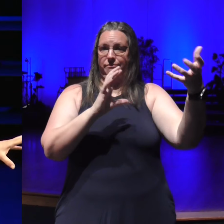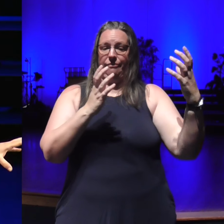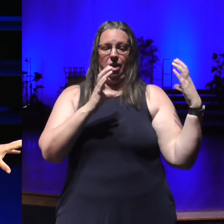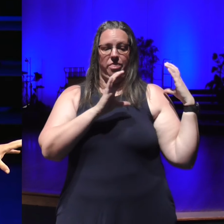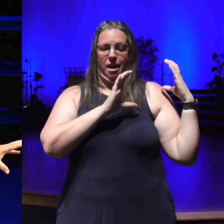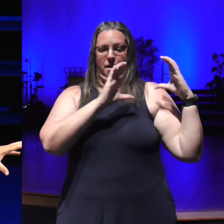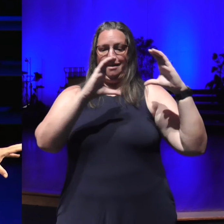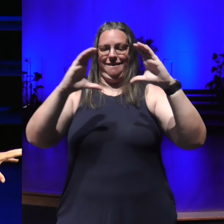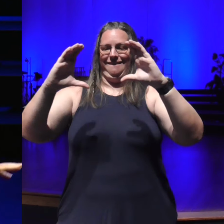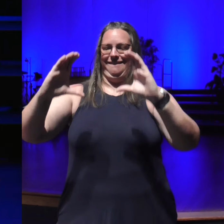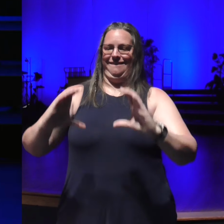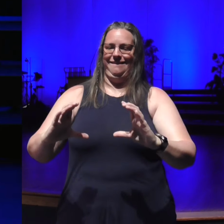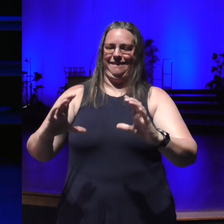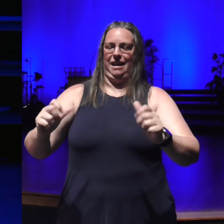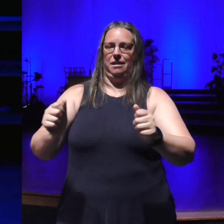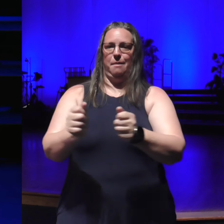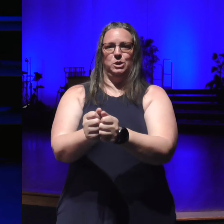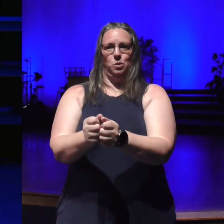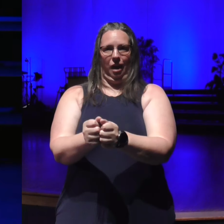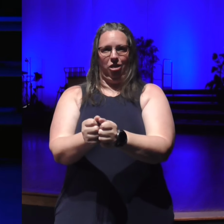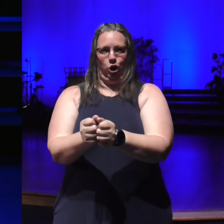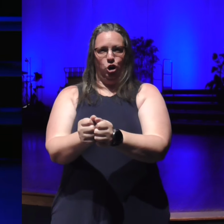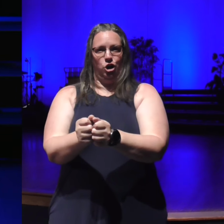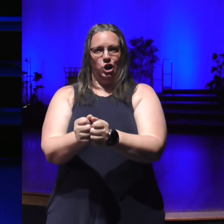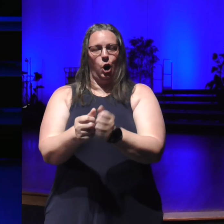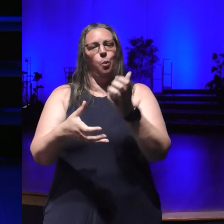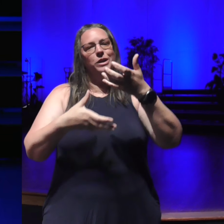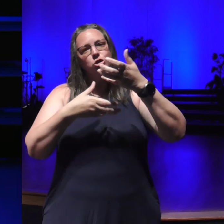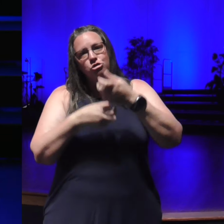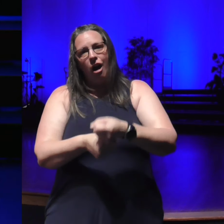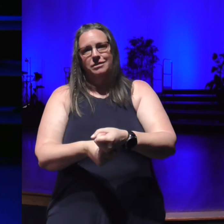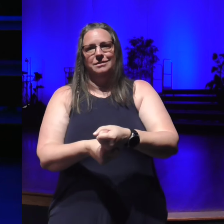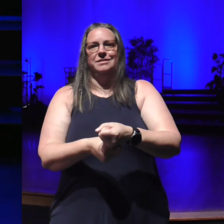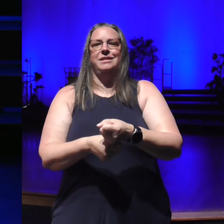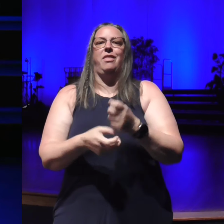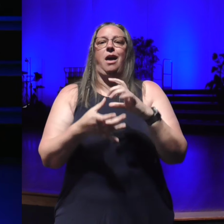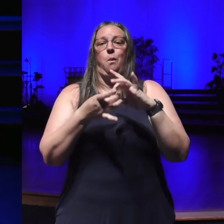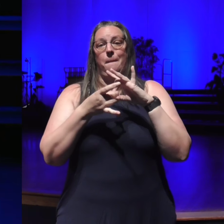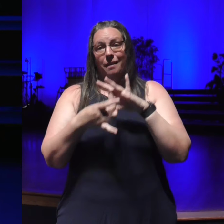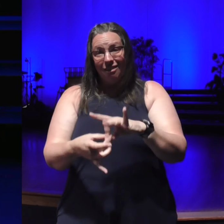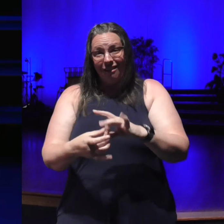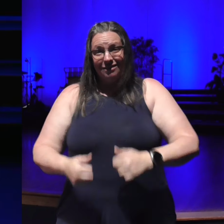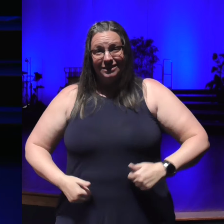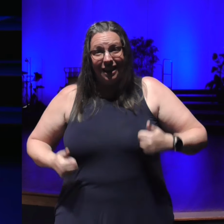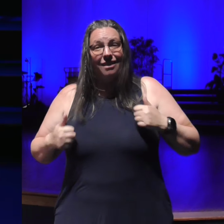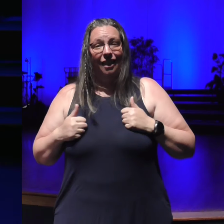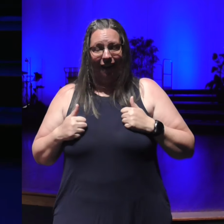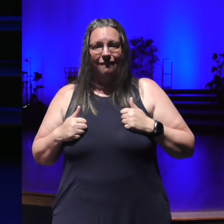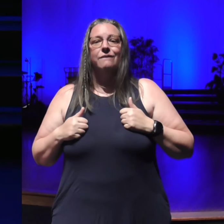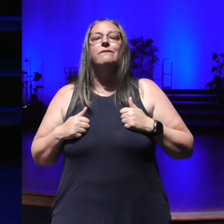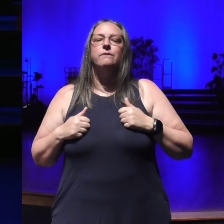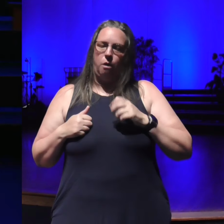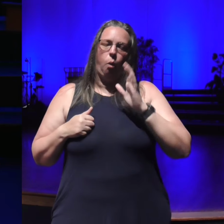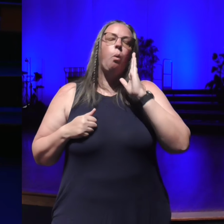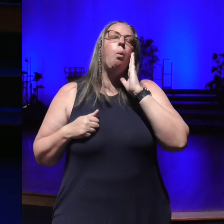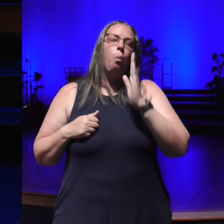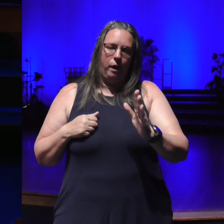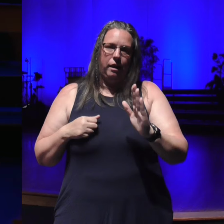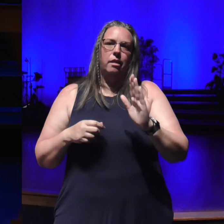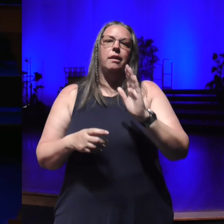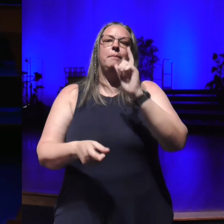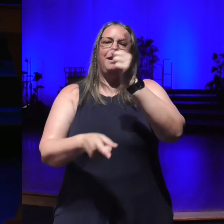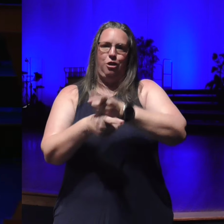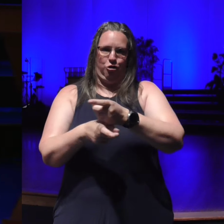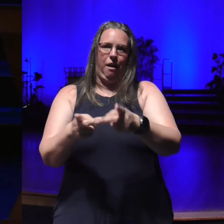of anything or throwing anything away. It's trusting that what will belong in your life will come exactly into